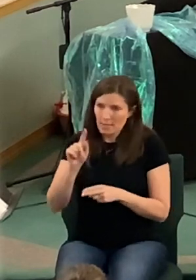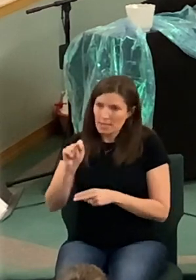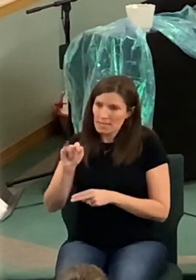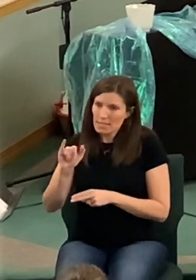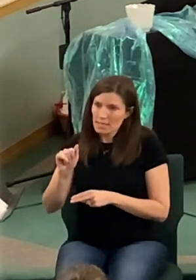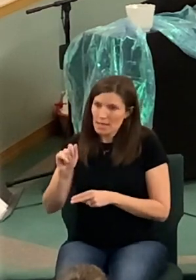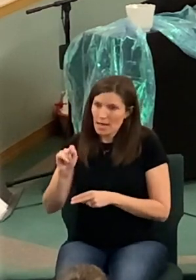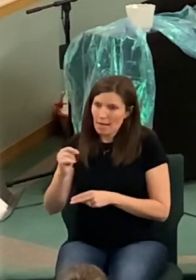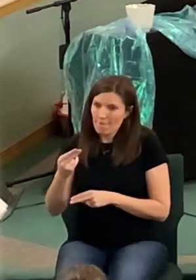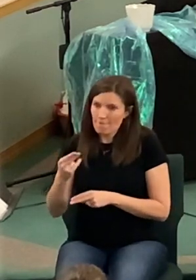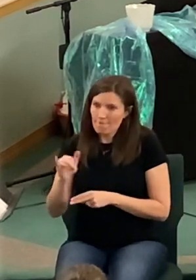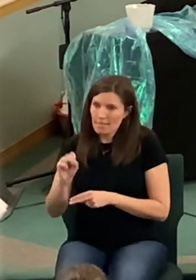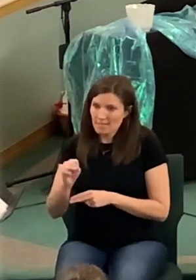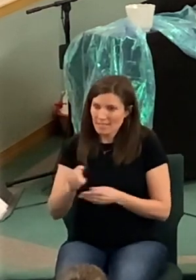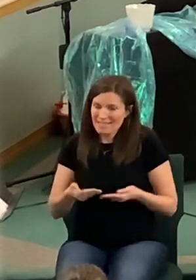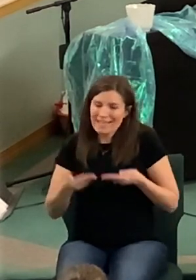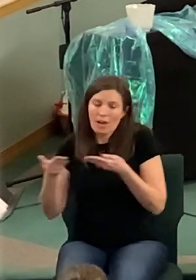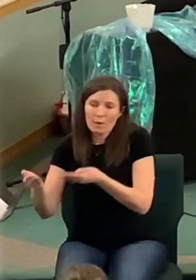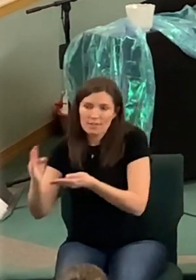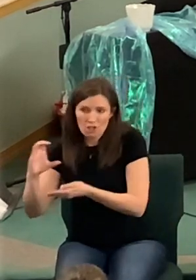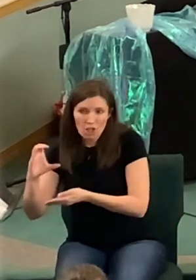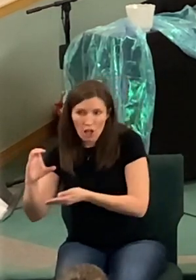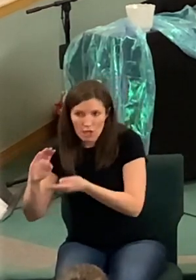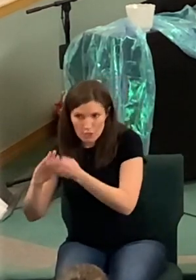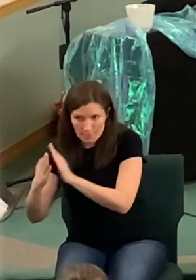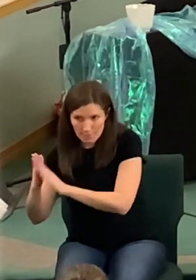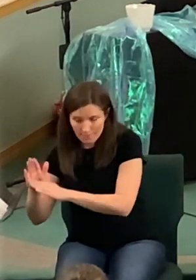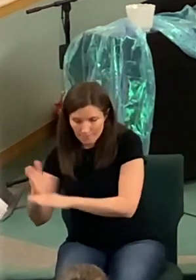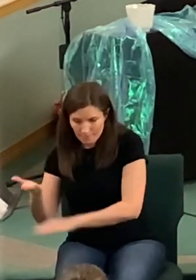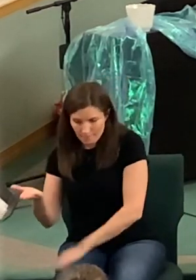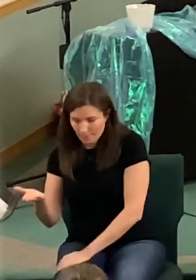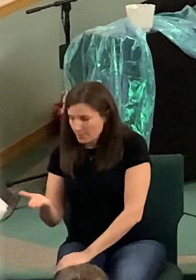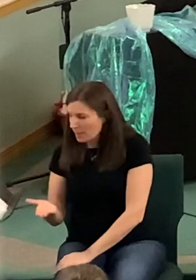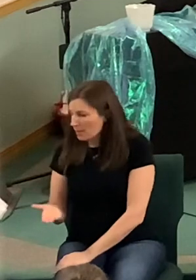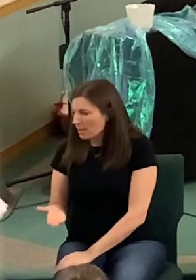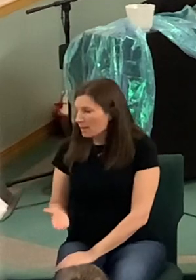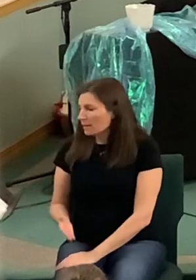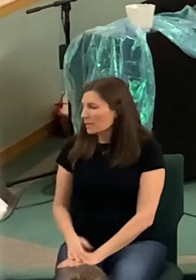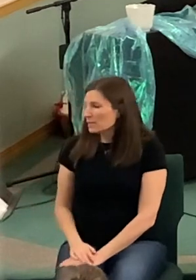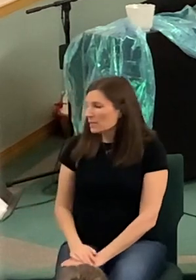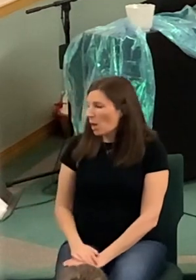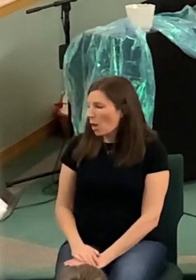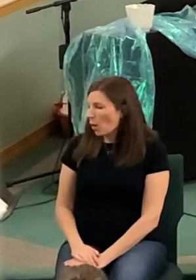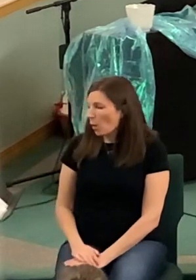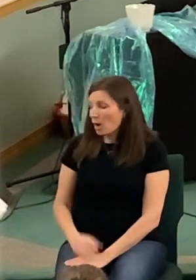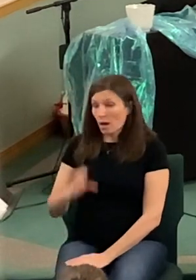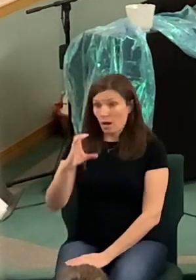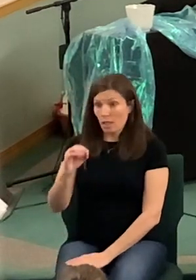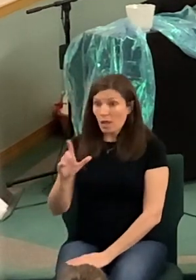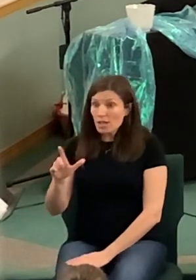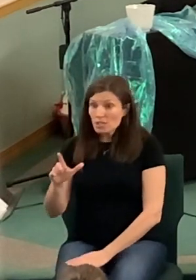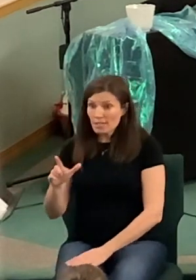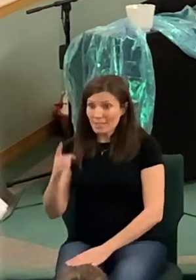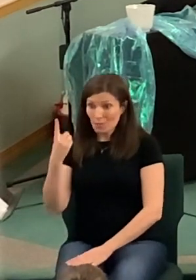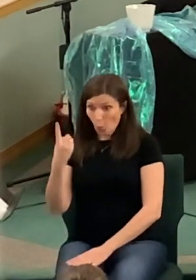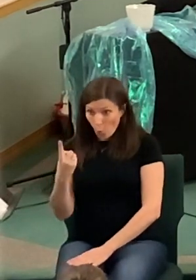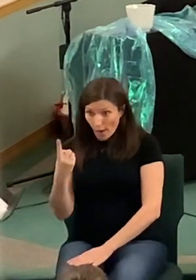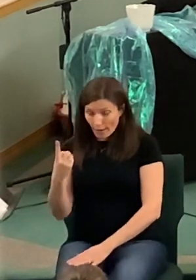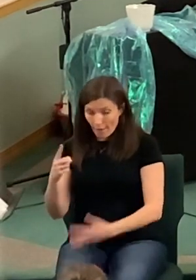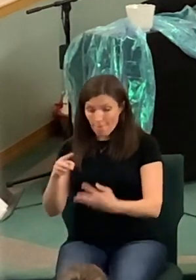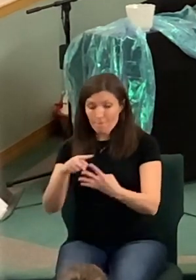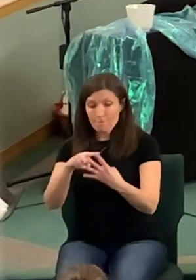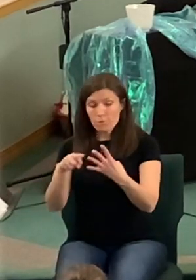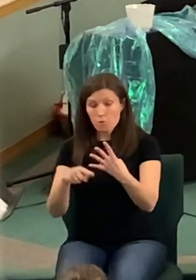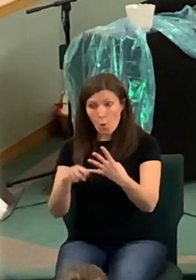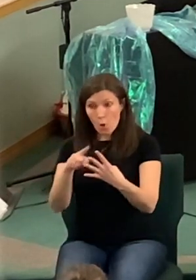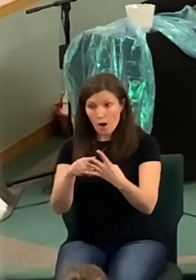them. Colossians is one of four letters that Paul wrote from prison. Philippians, Ephesians, Colossians,